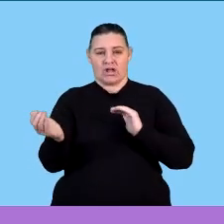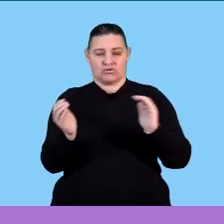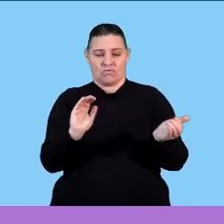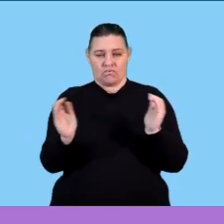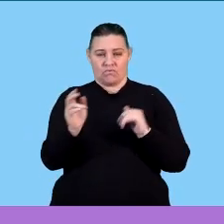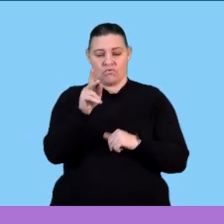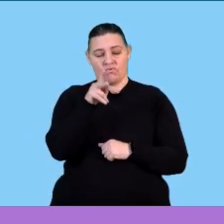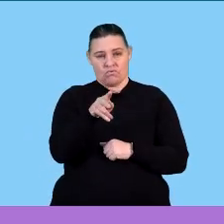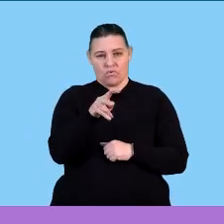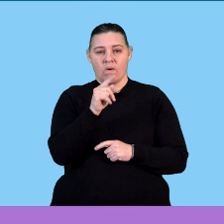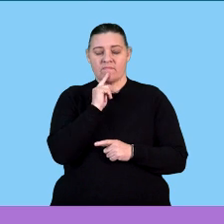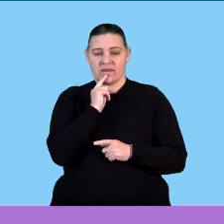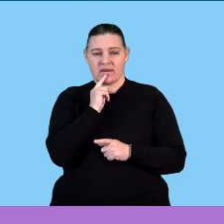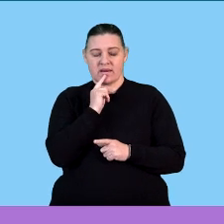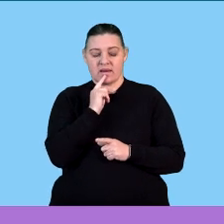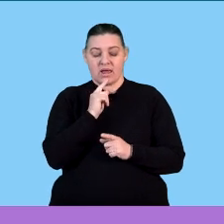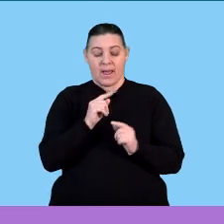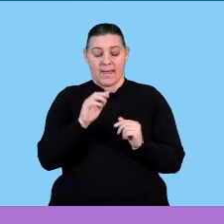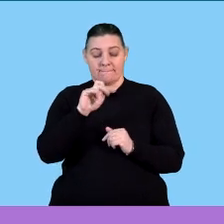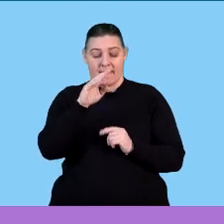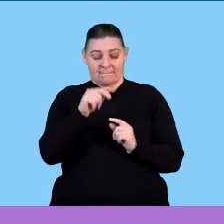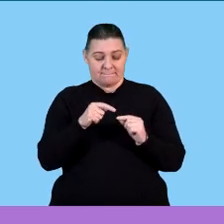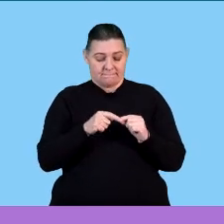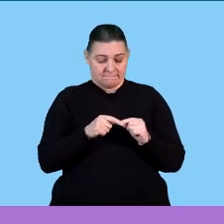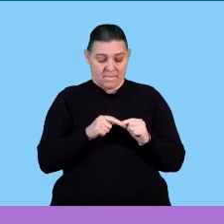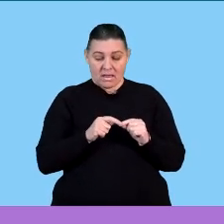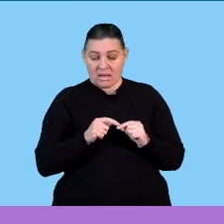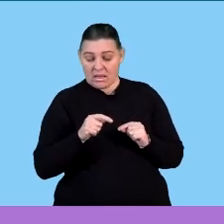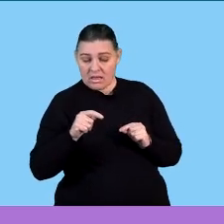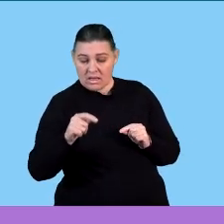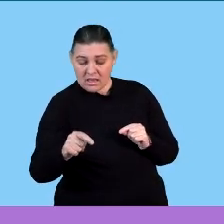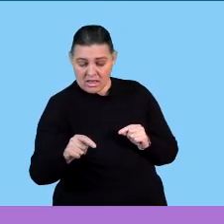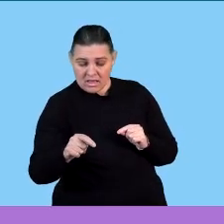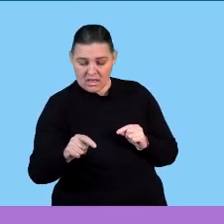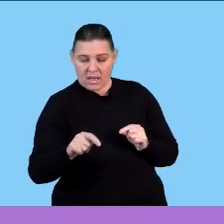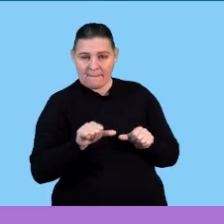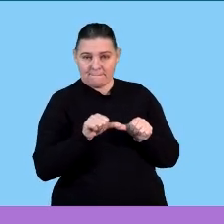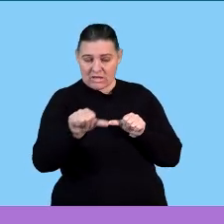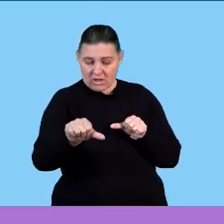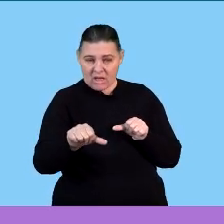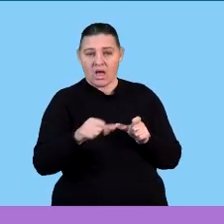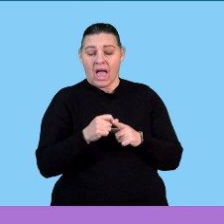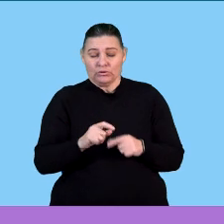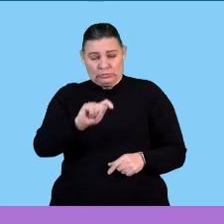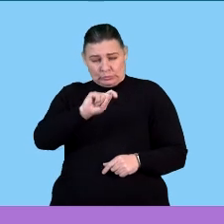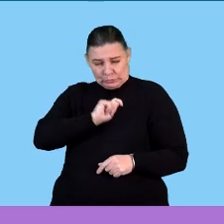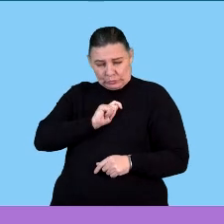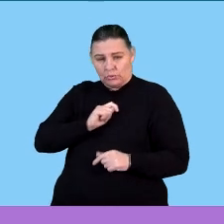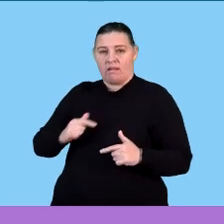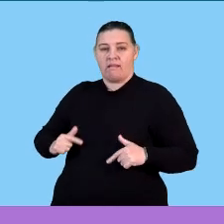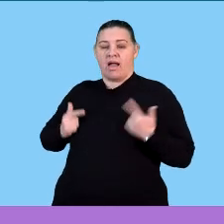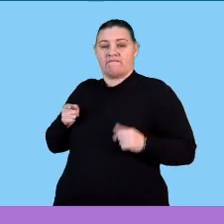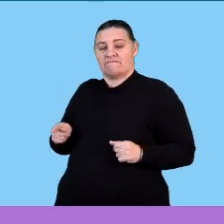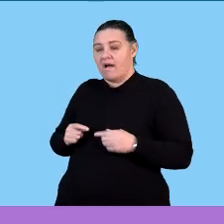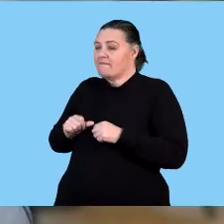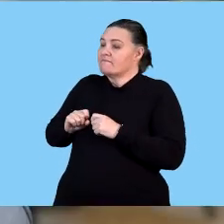ratio of the distance on the map to the actual distance on the ground or in real